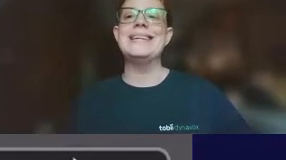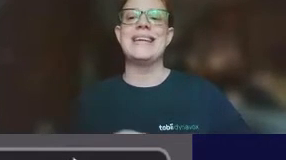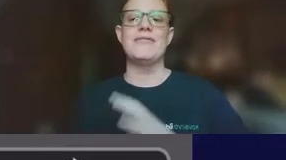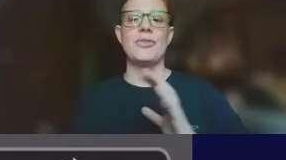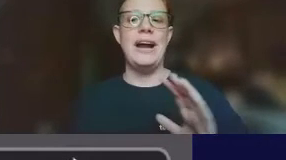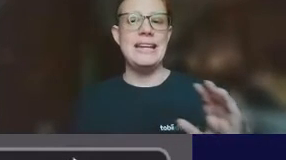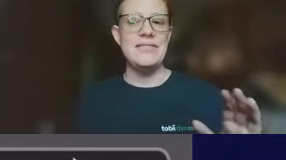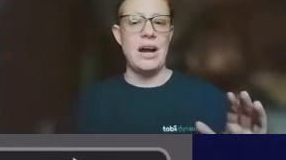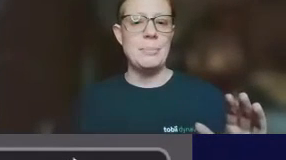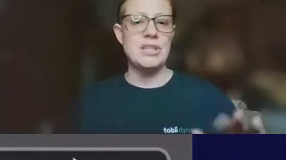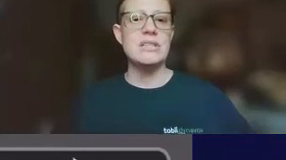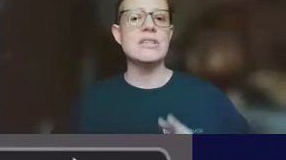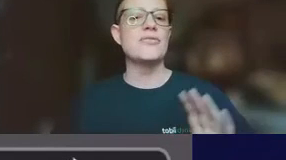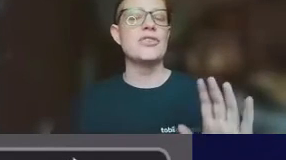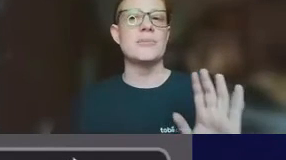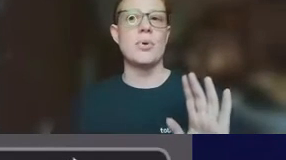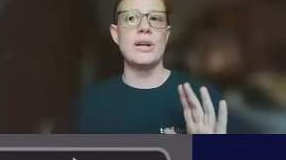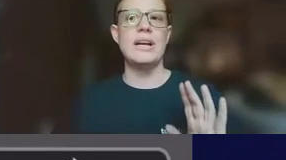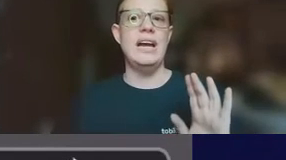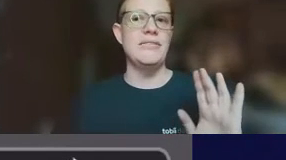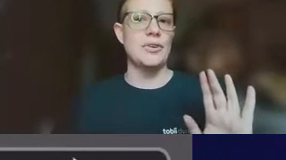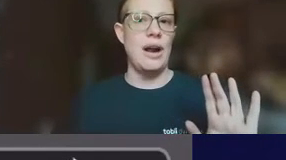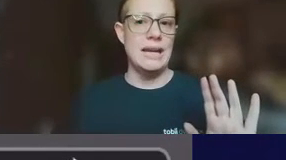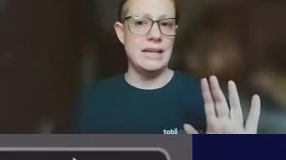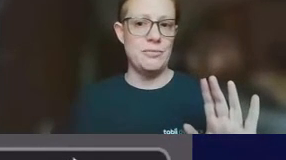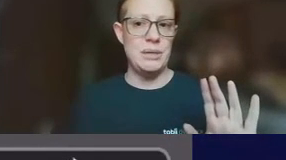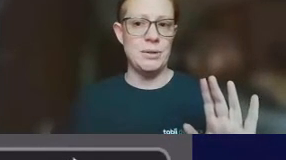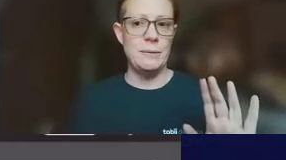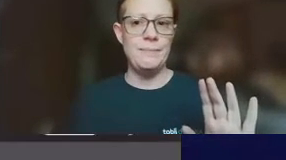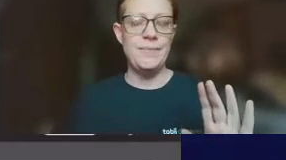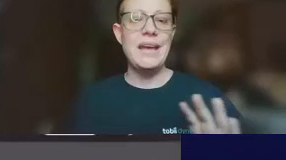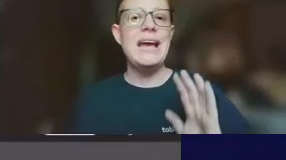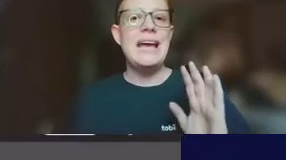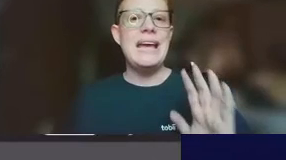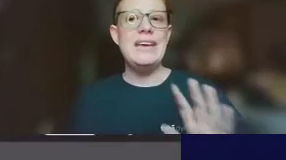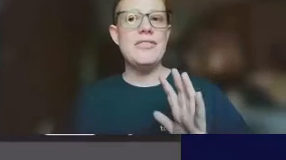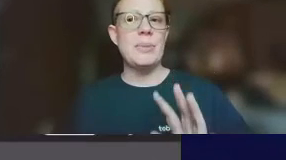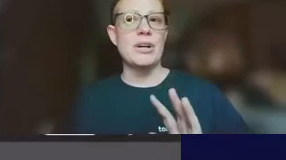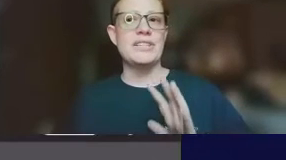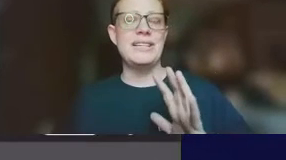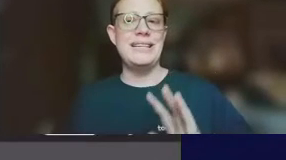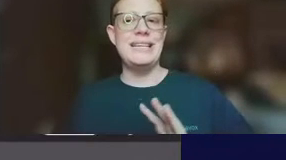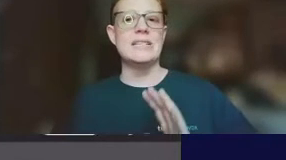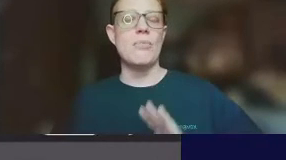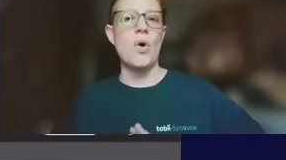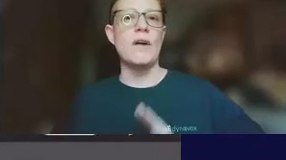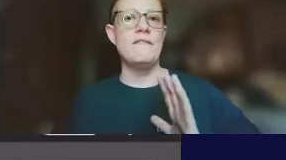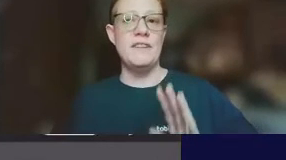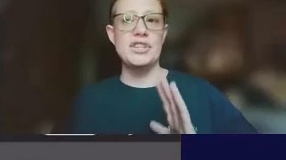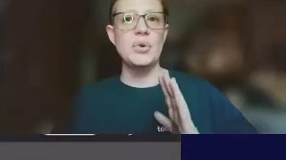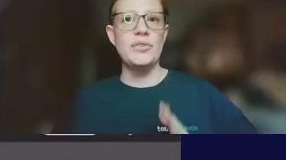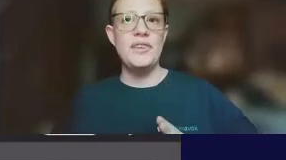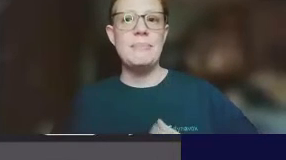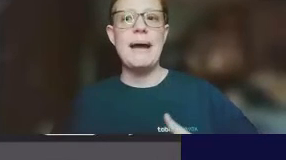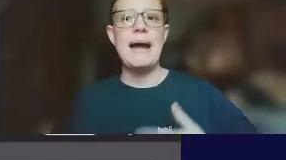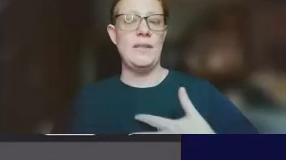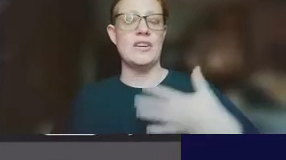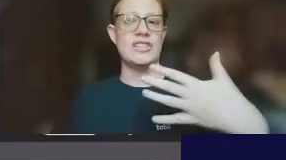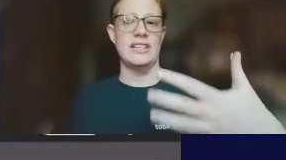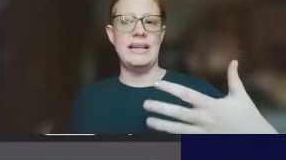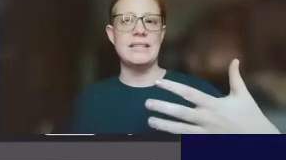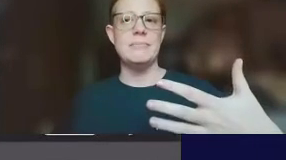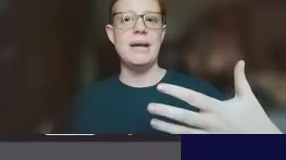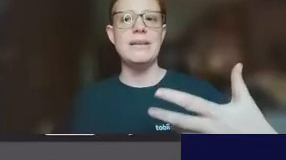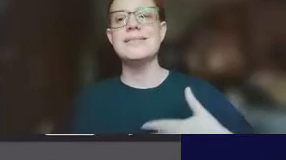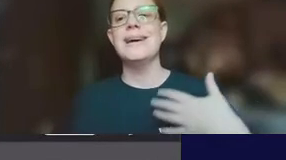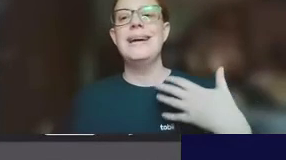today is a variety of options for supporting a variety of people. If the person needs more visual feedback when